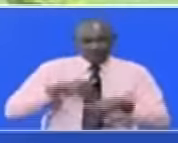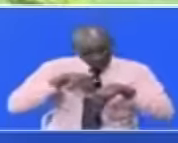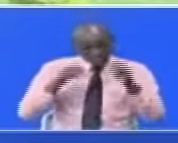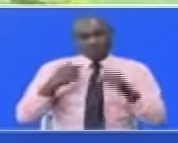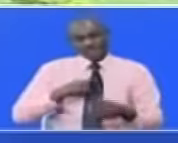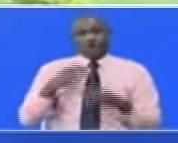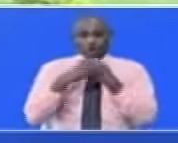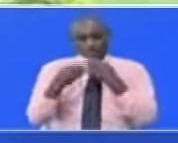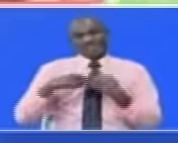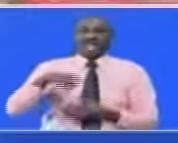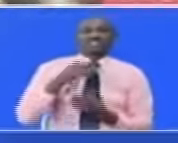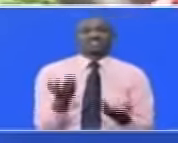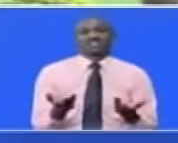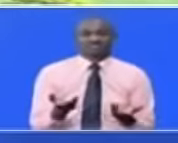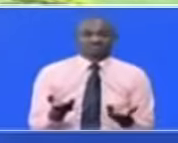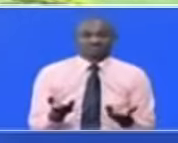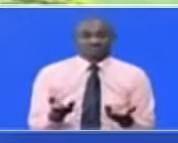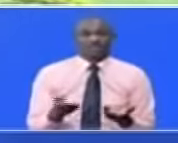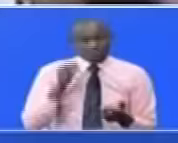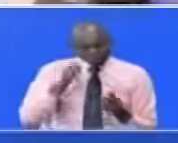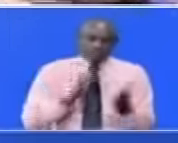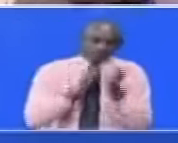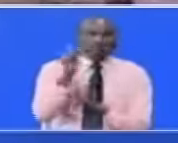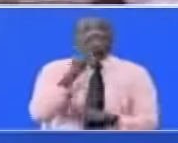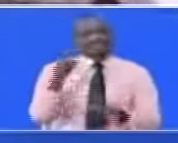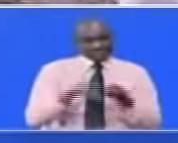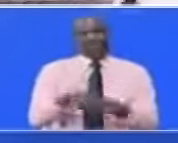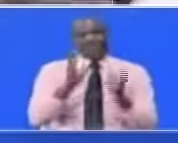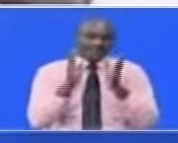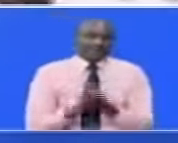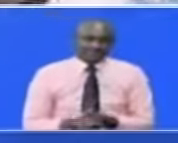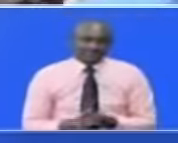lead, and you will pass well.